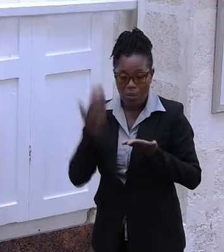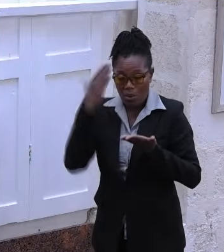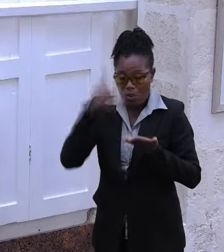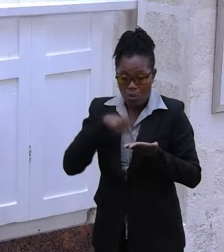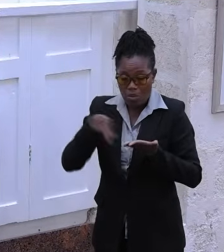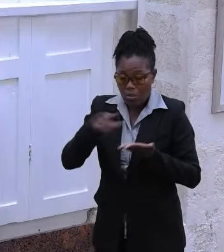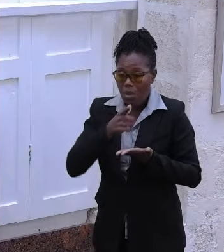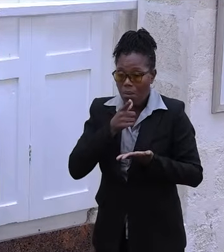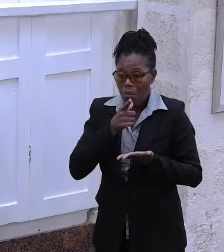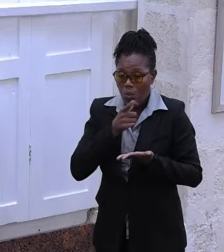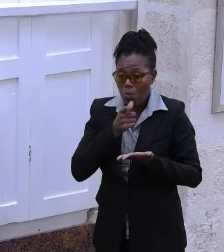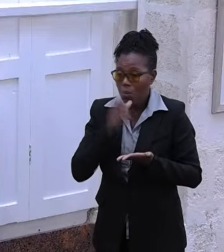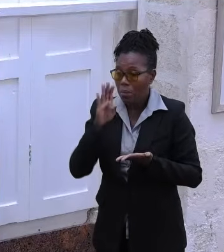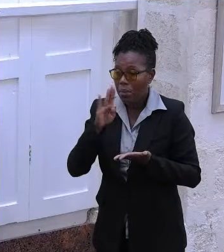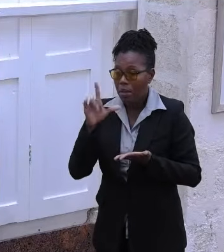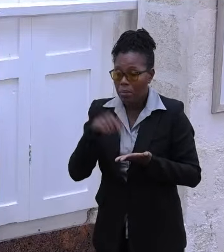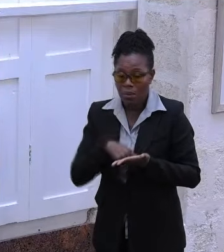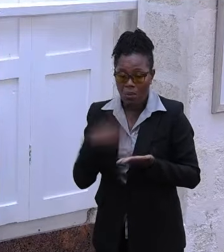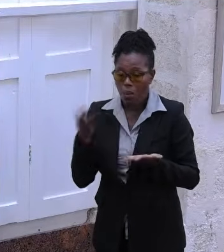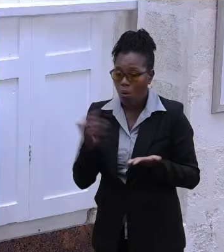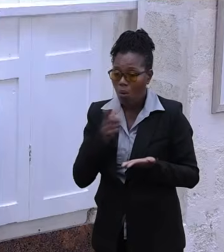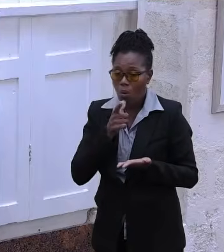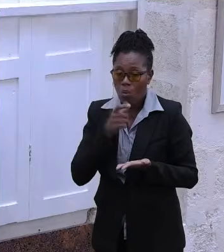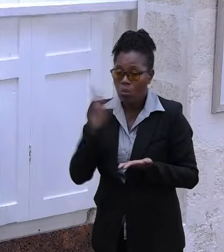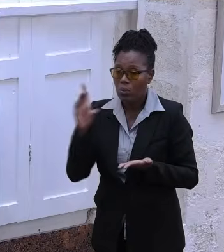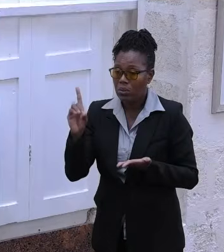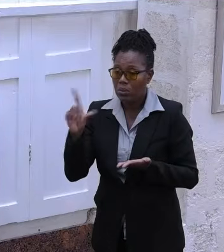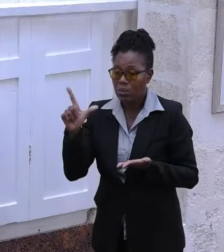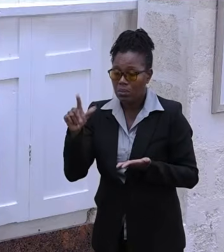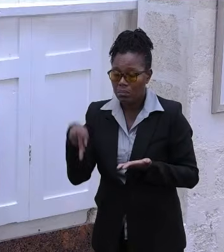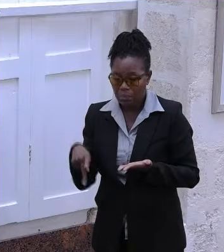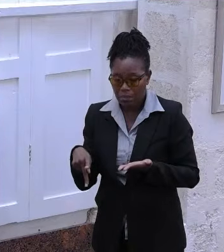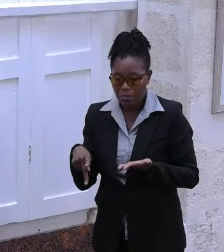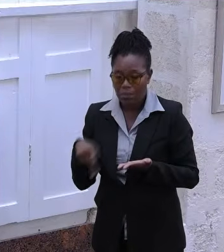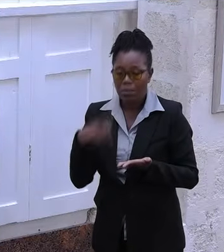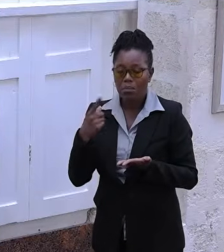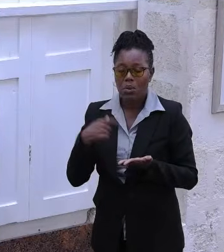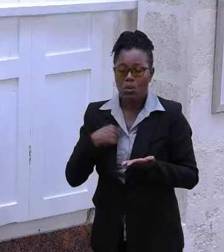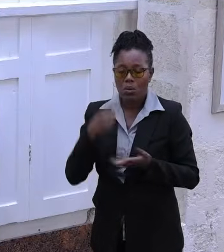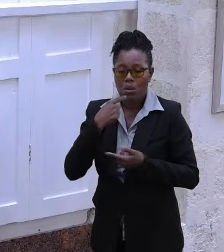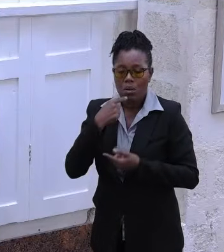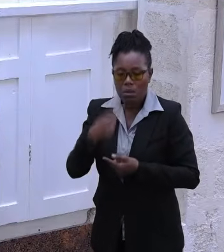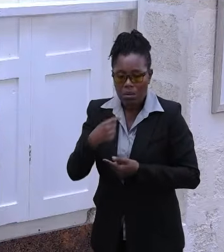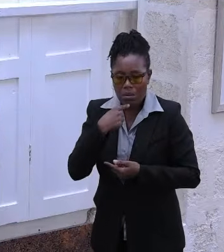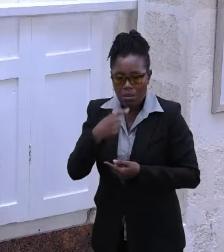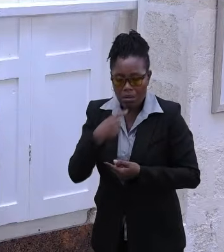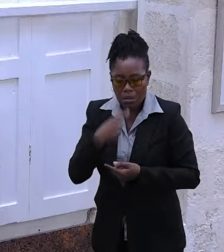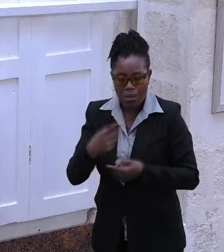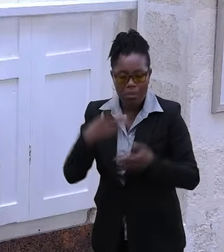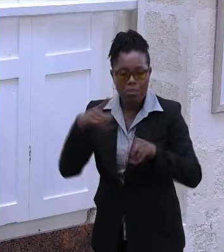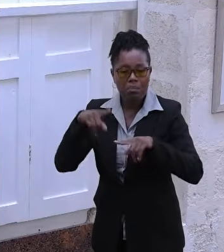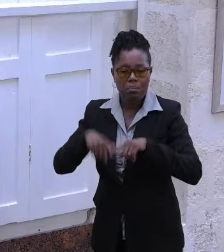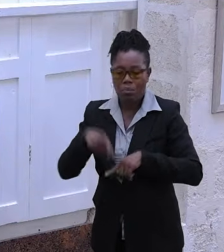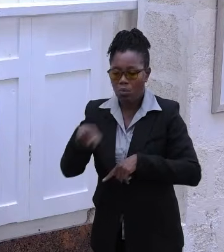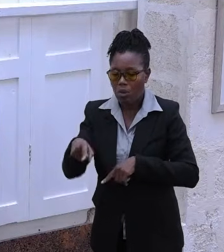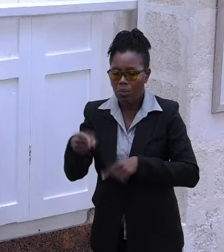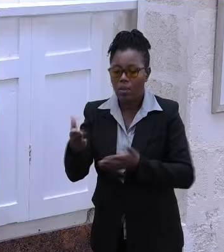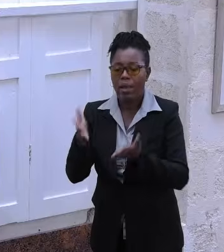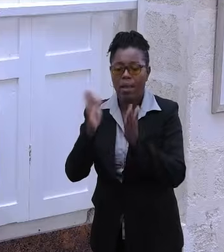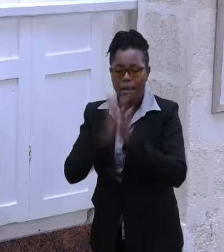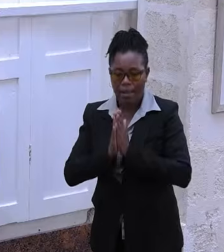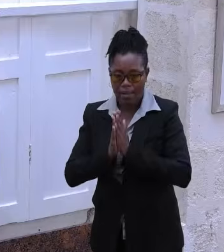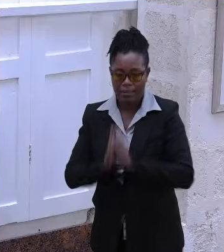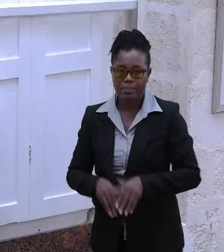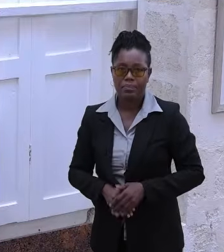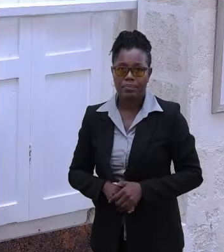at the substance of the submissions and we give our comments. That's the whole purpose of this committee. And